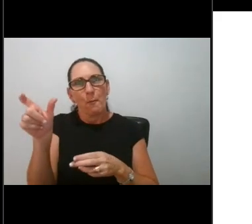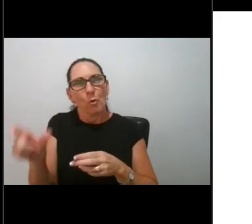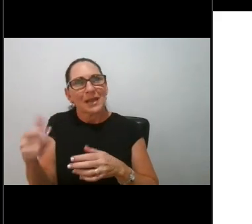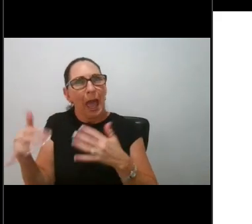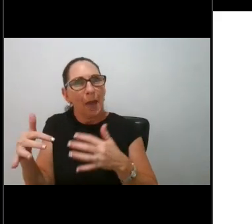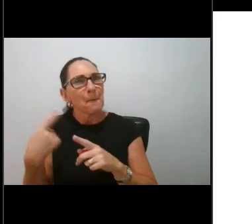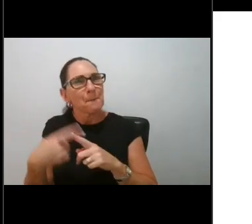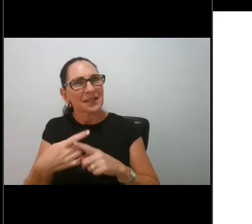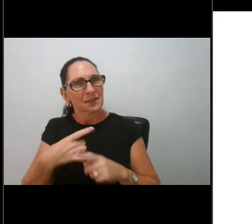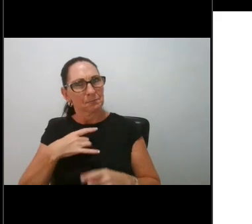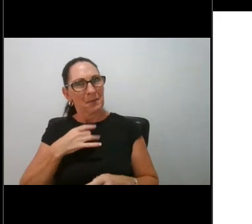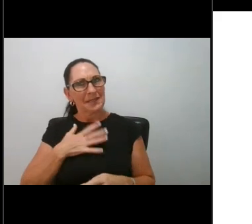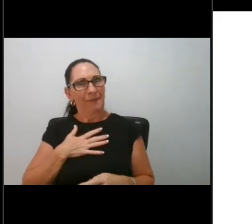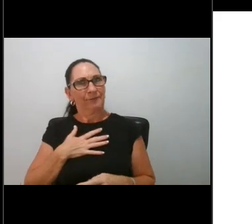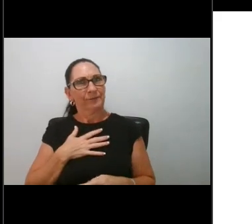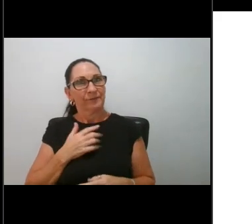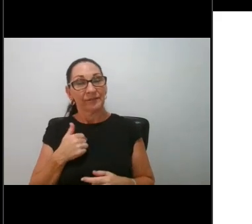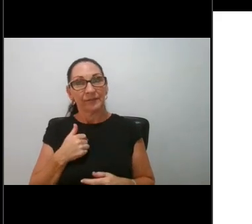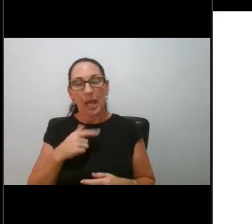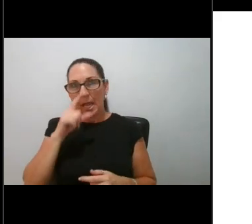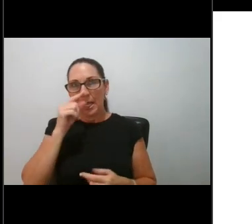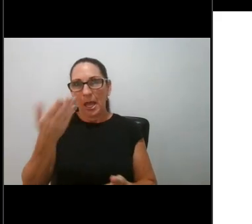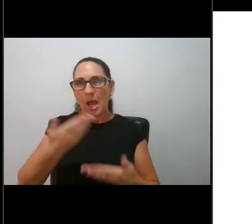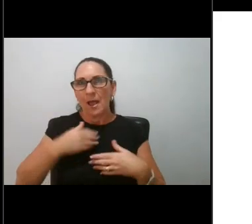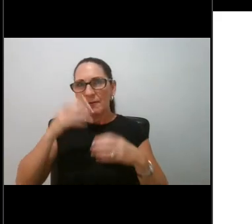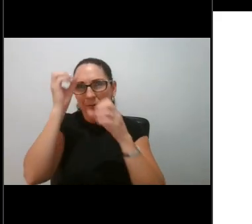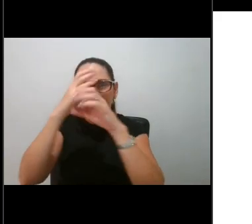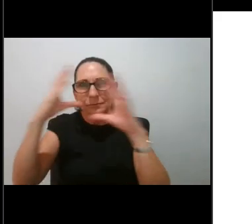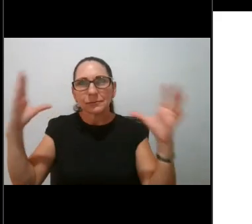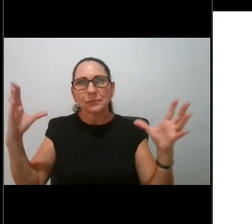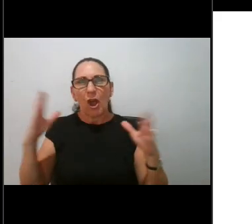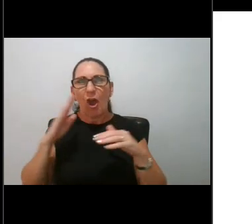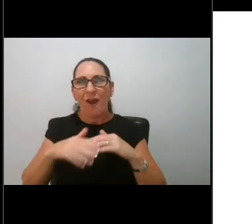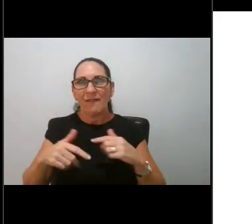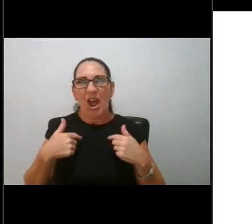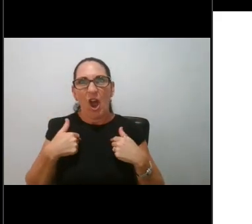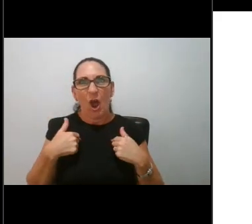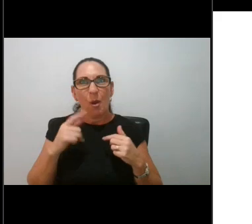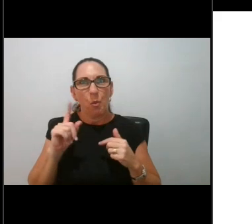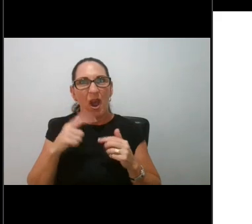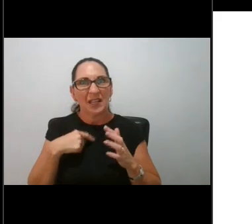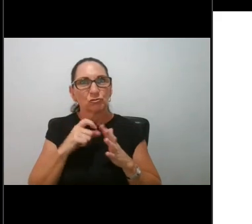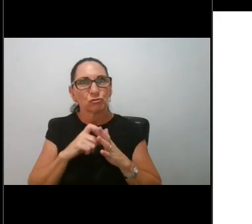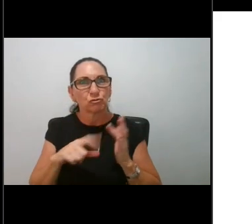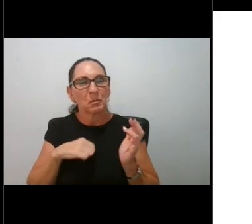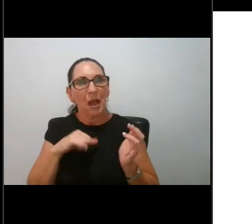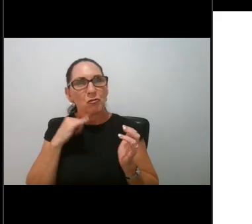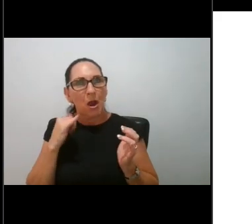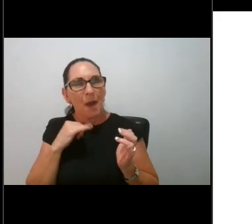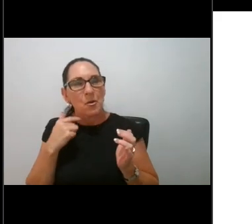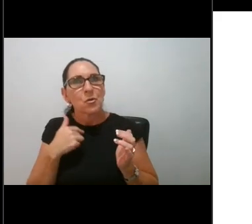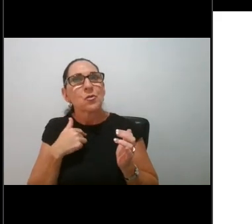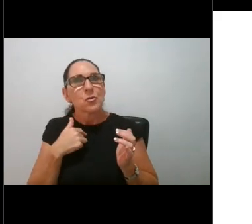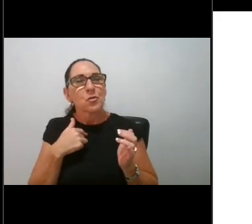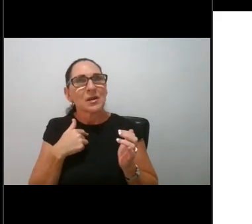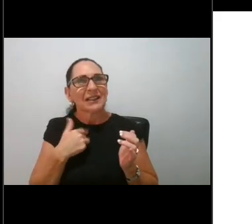the opportunity to get a better understanding about what led to your actions and to consider how you might avoid